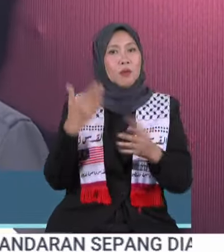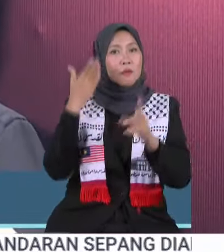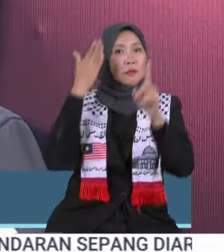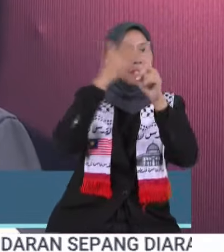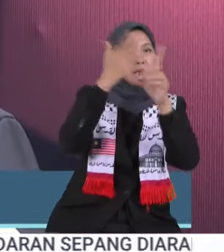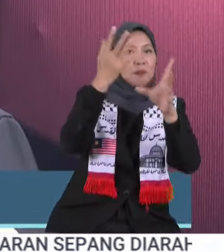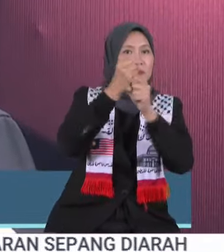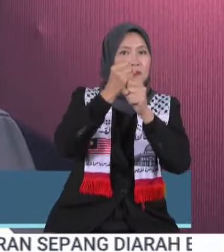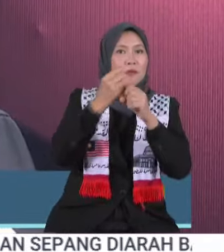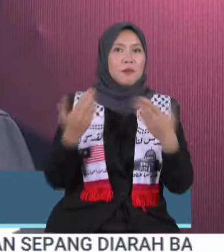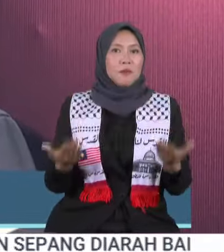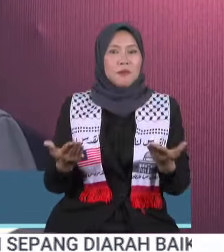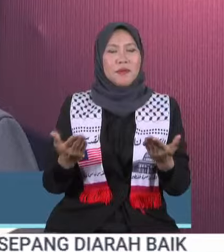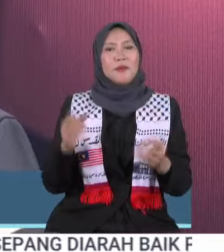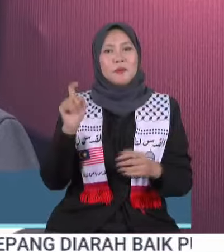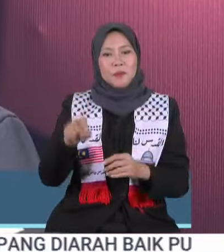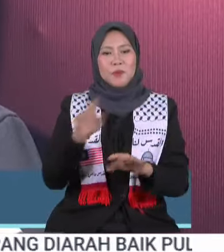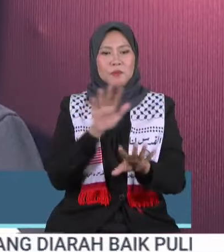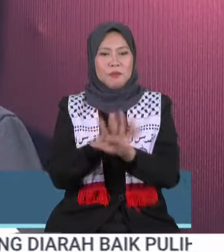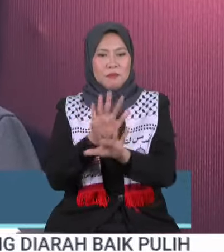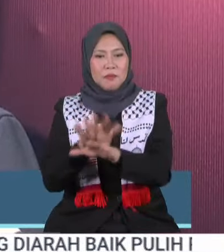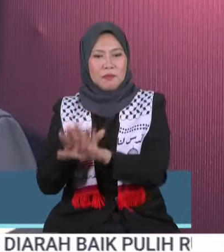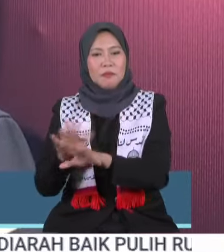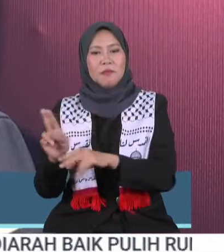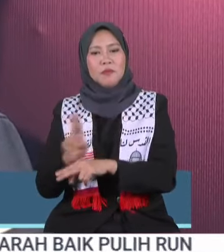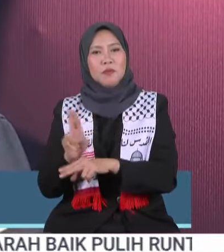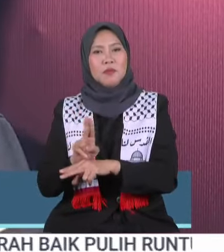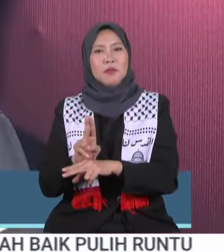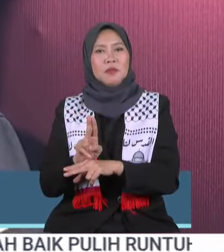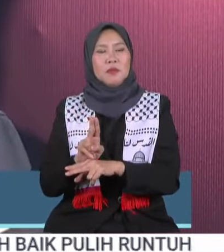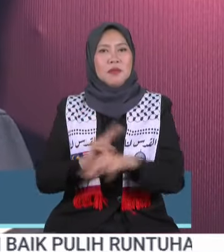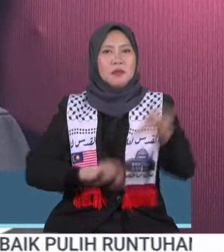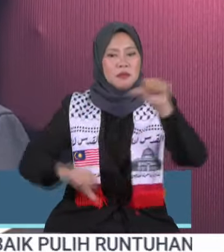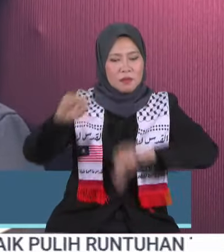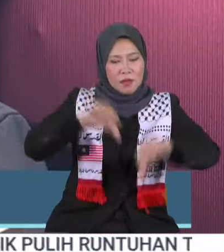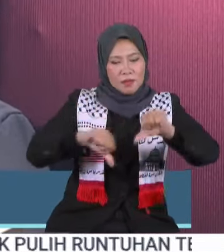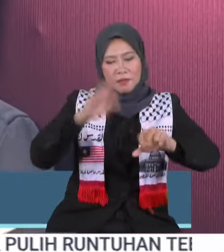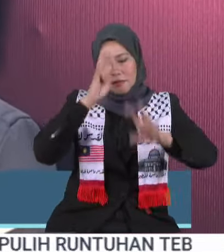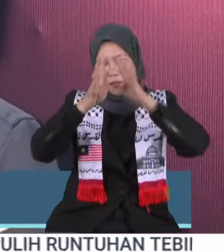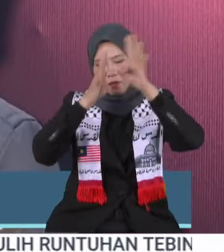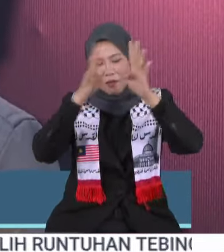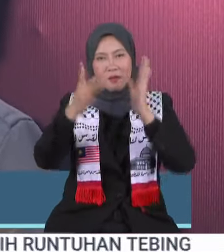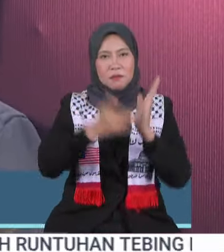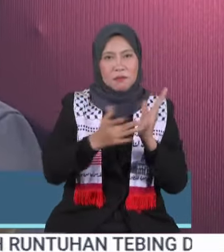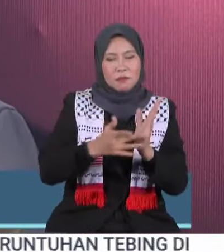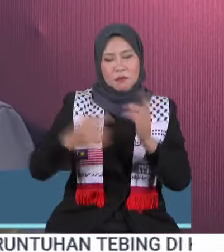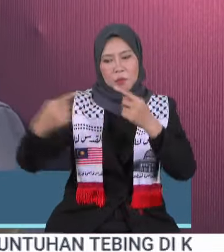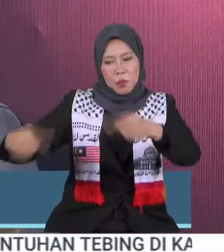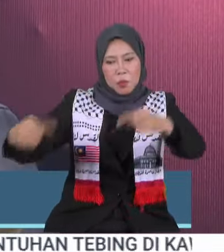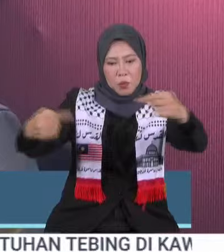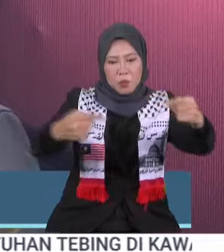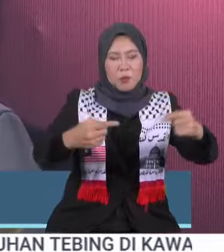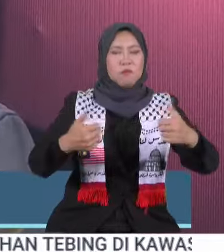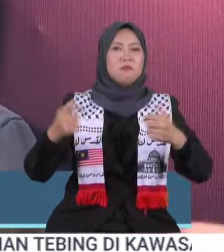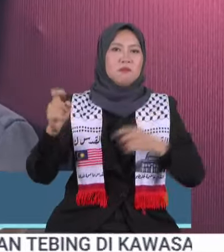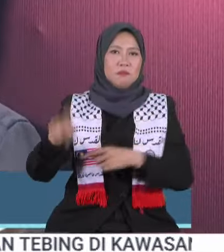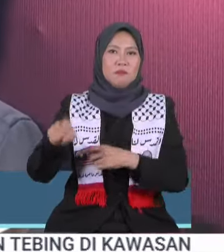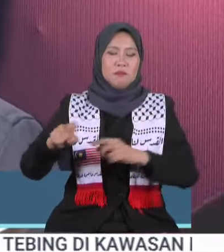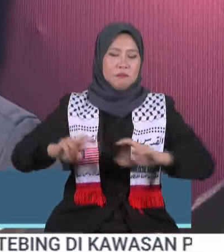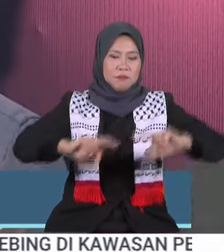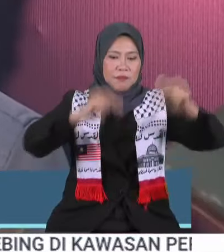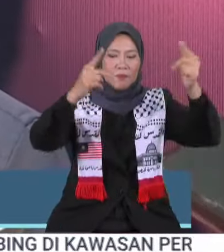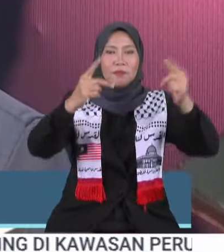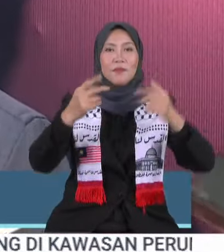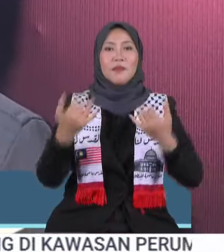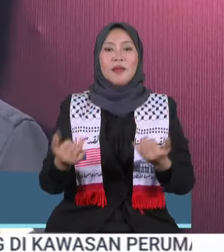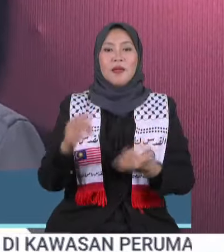goal, we need to have a lot of science, technology and innovation talent. So by having event